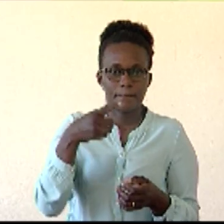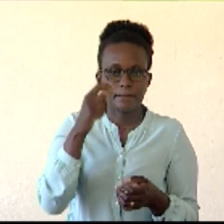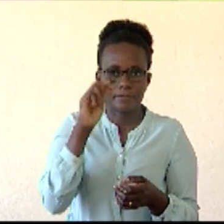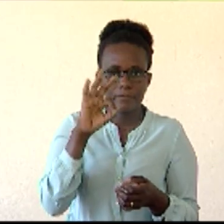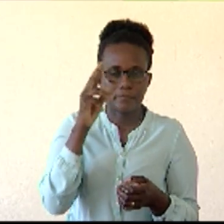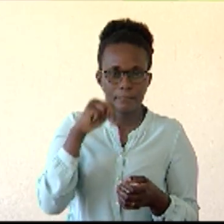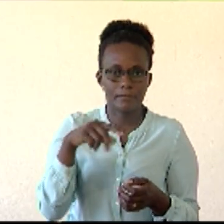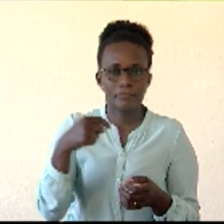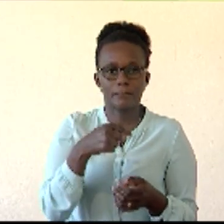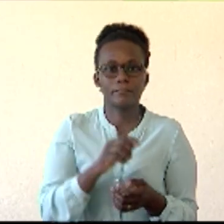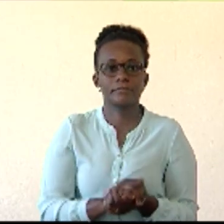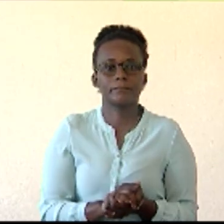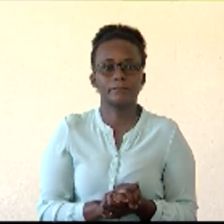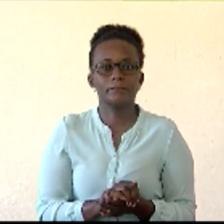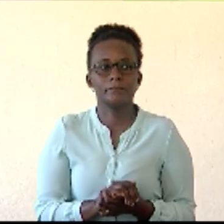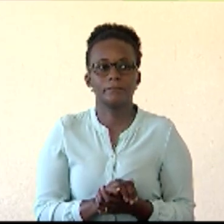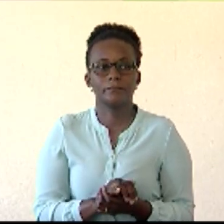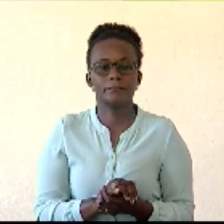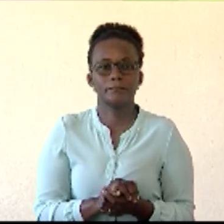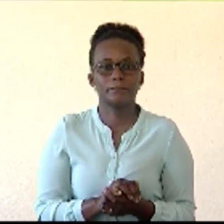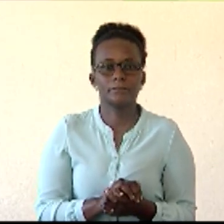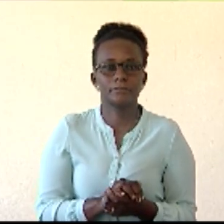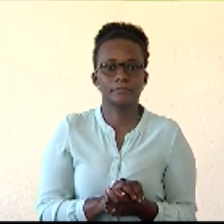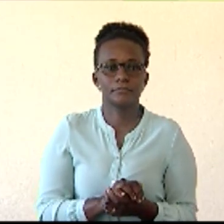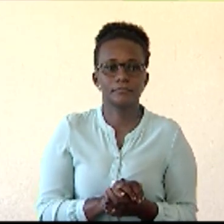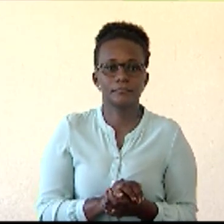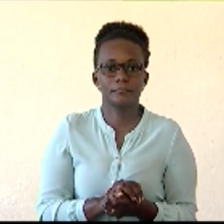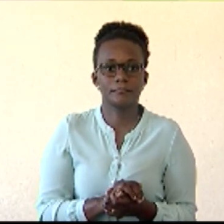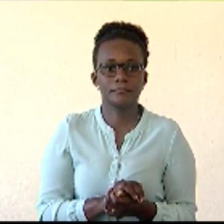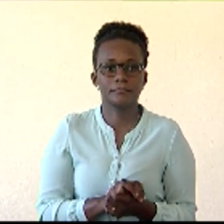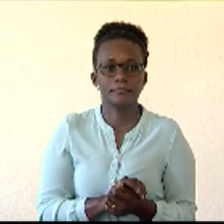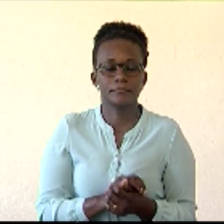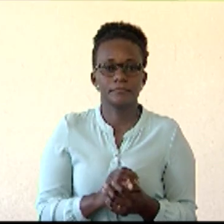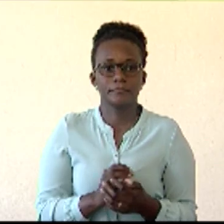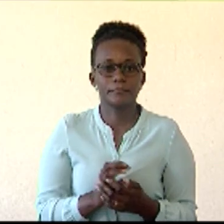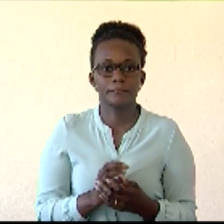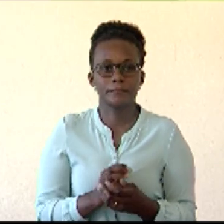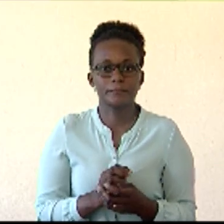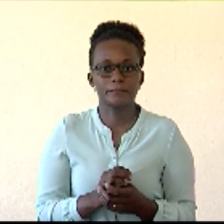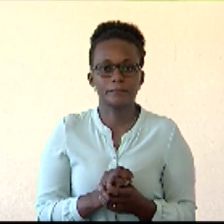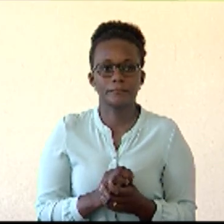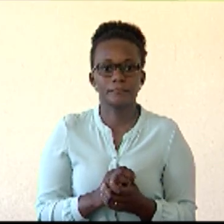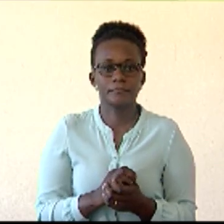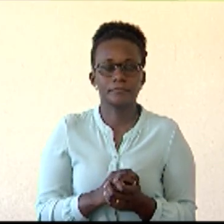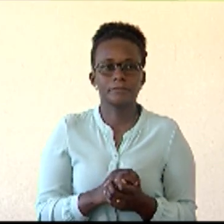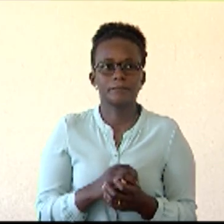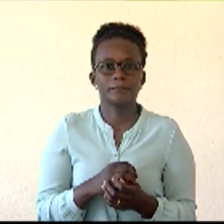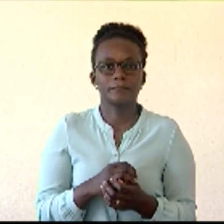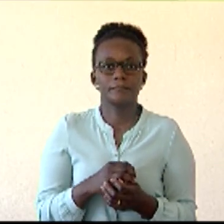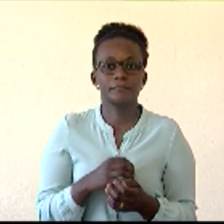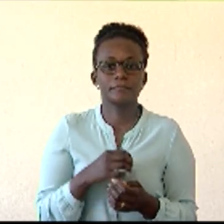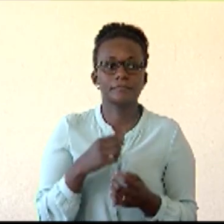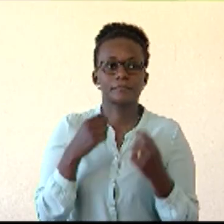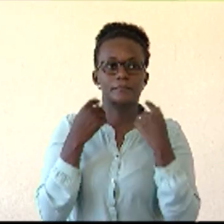what? Increases the price of the commodity. The necklace which is covered